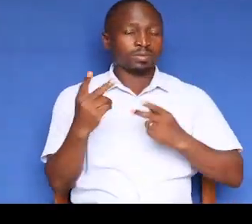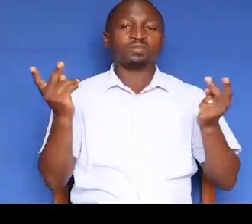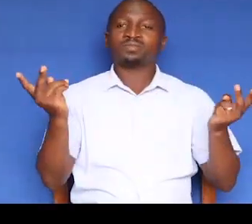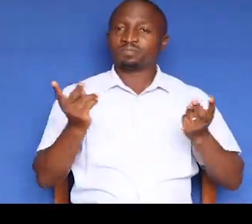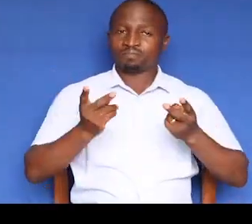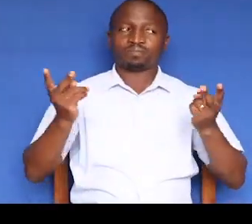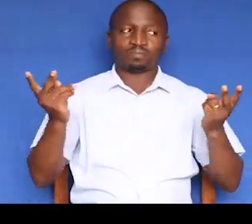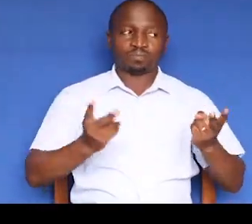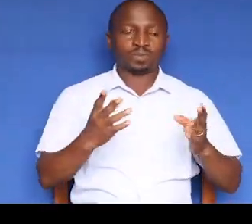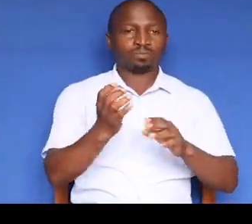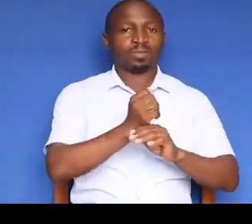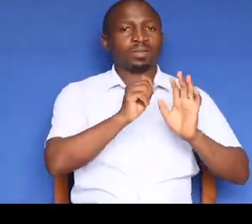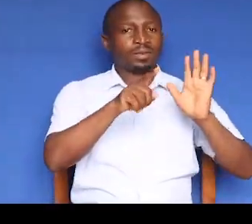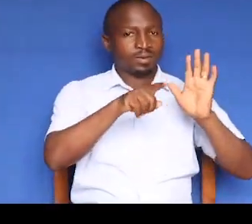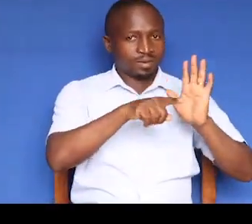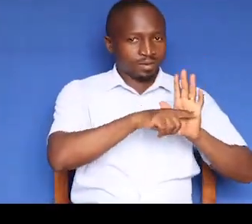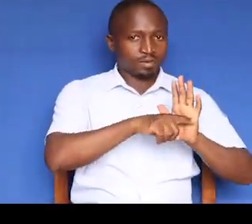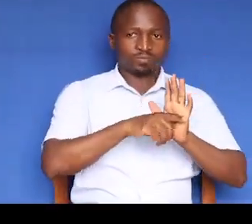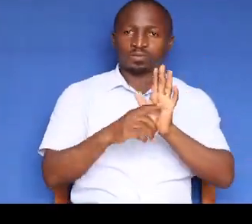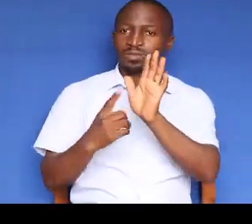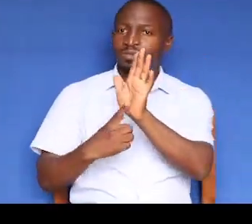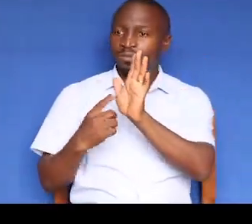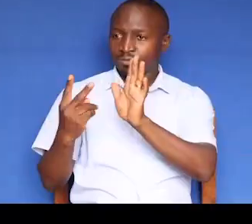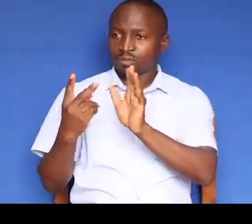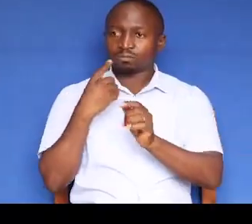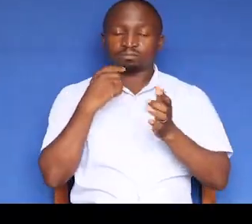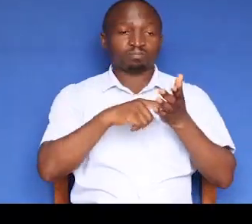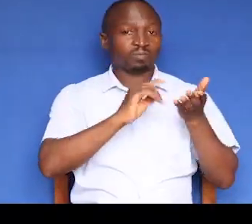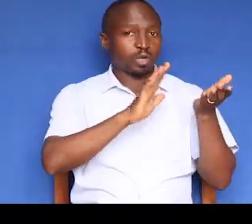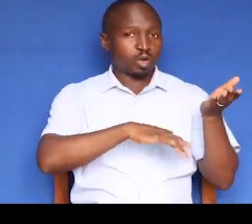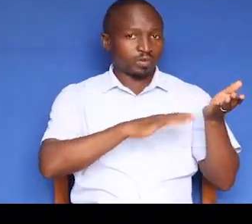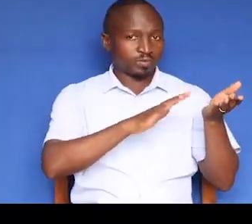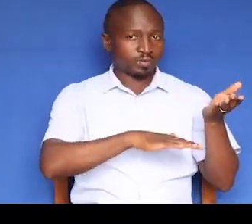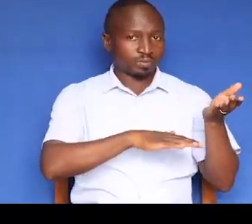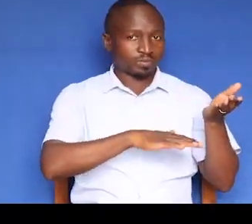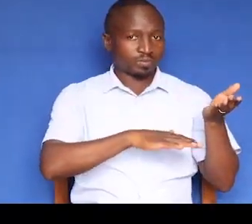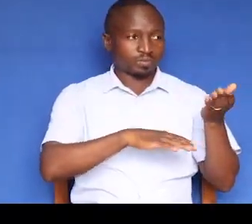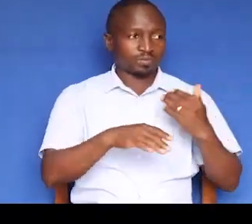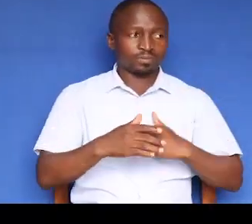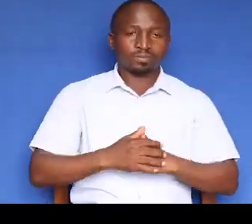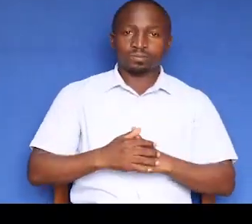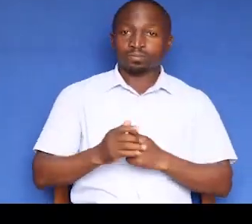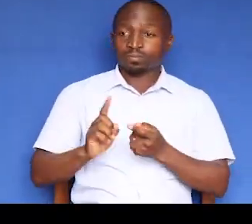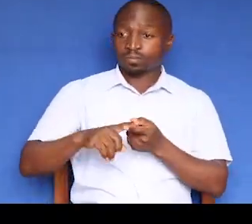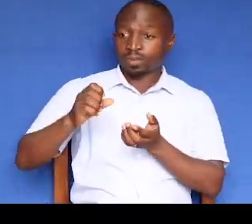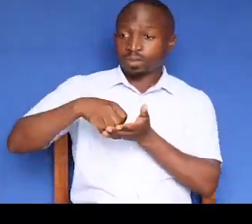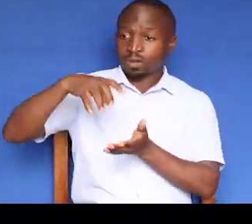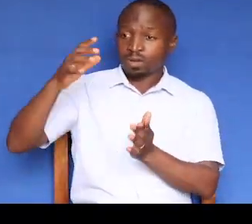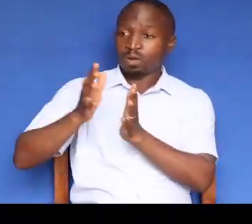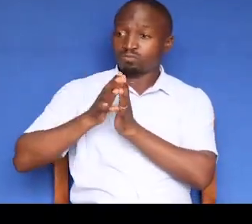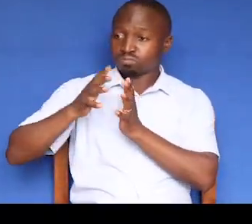also get negative 62. It means loss because total cost is greater